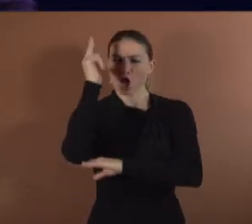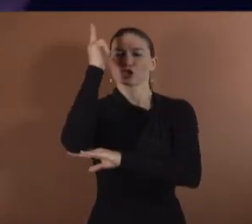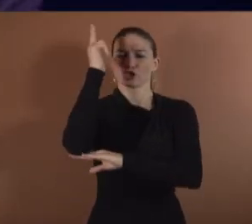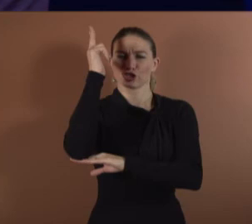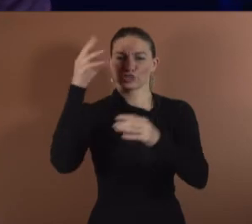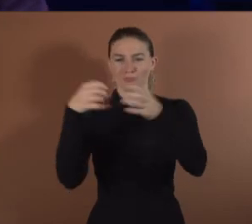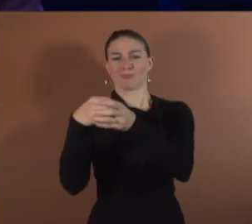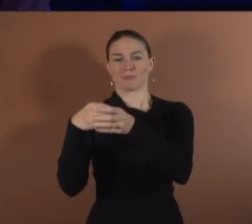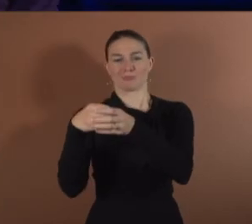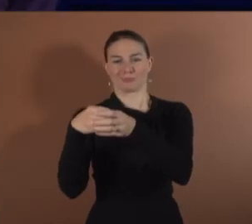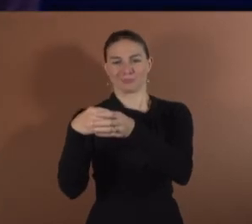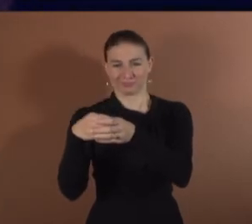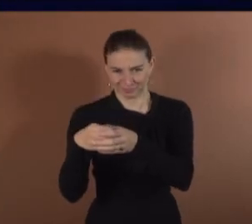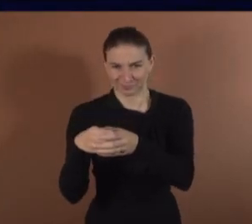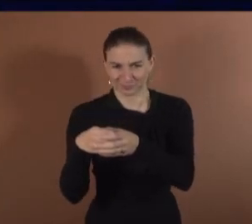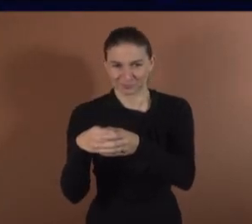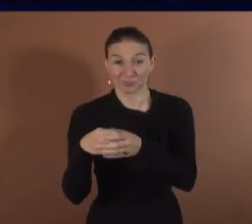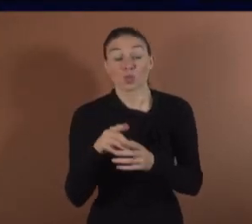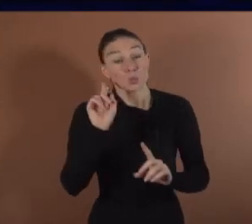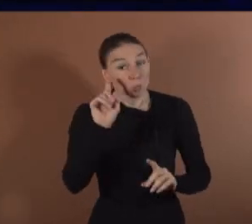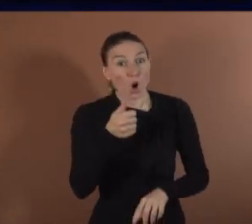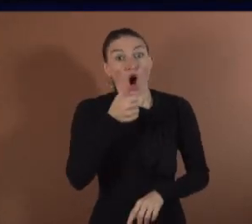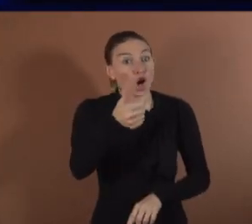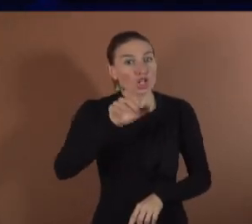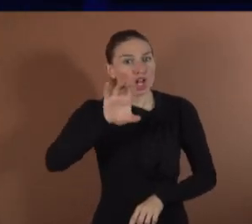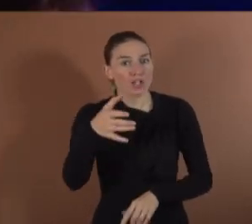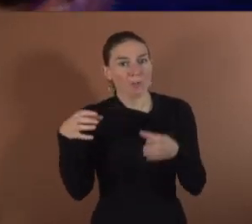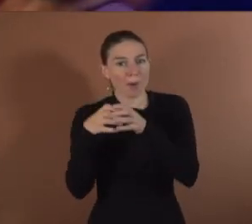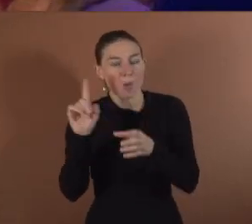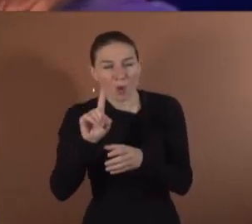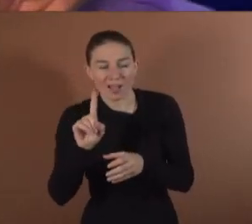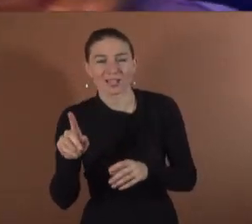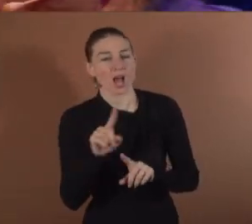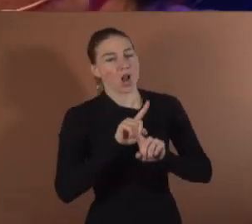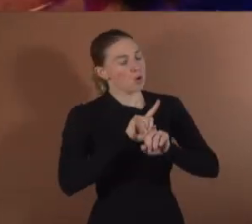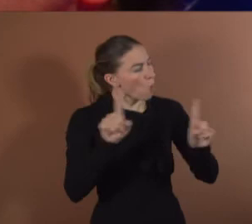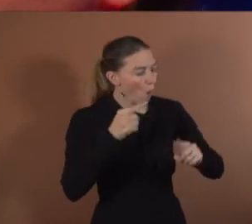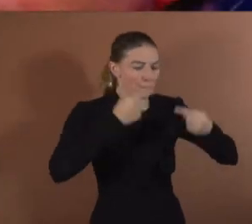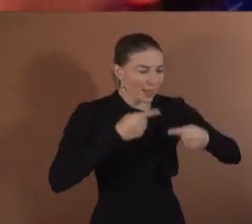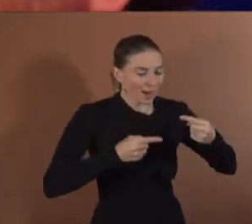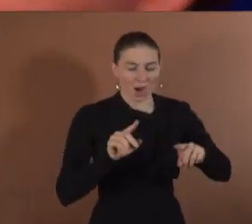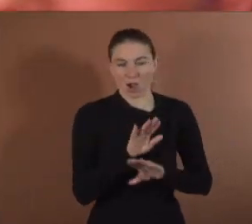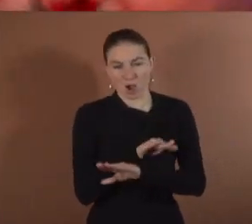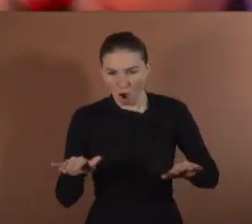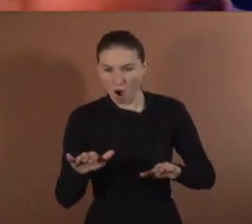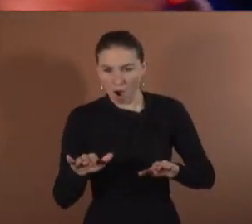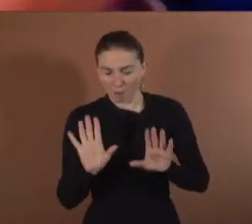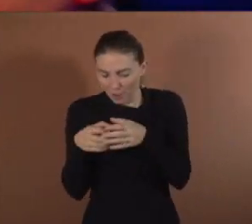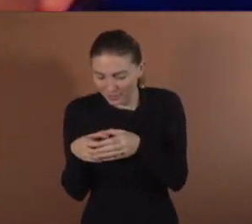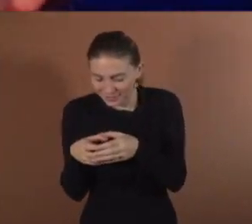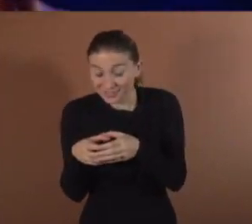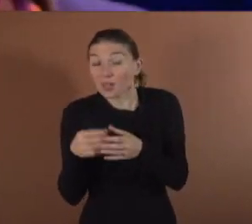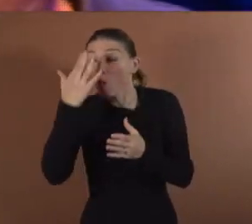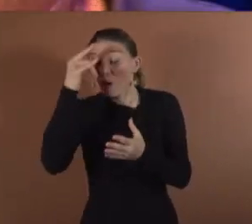So very briefly, the Good Country Party is this. It's a non-political non-party. It can't be a political party because it's not based in any country.